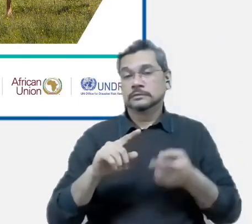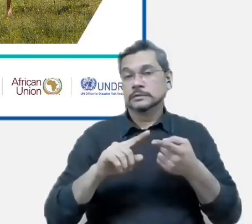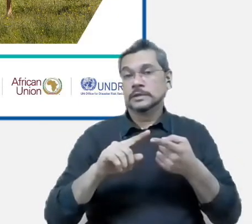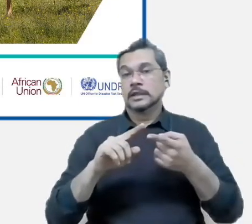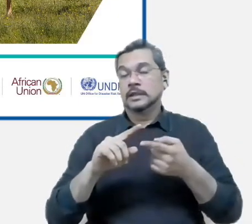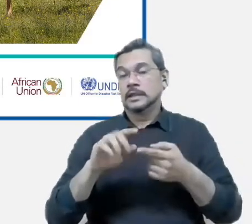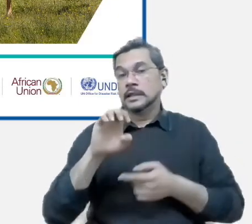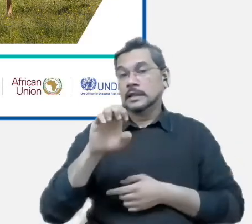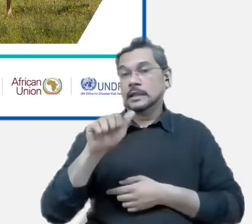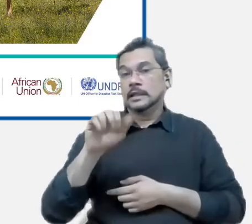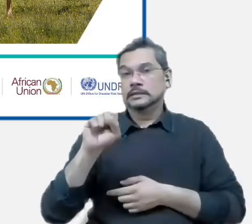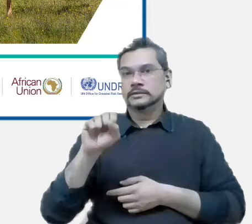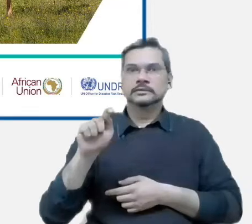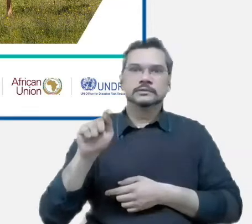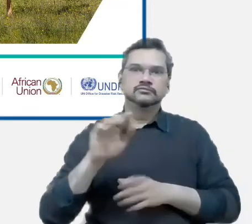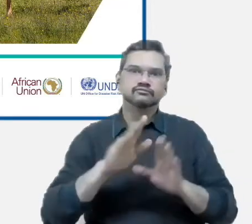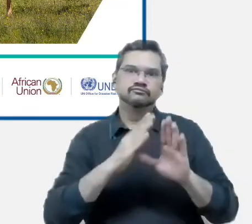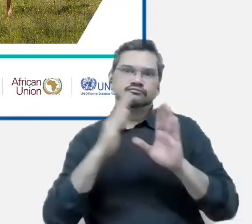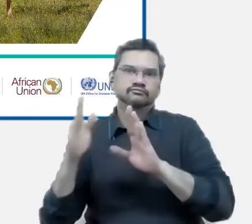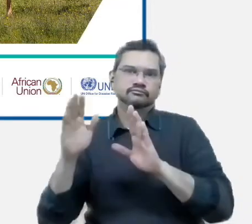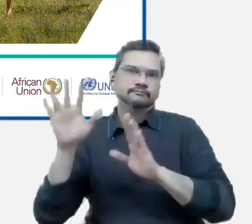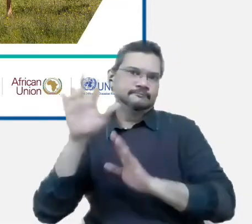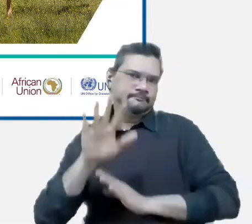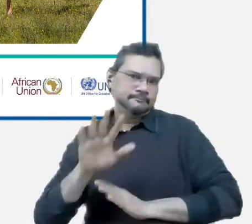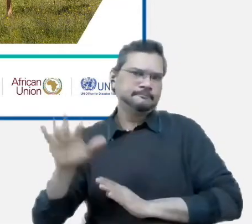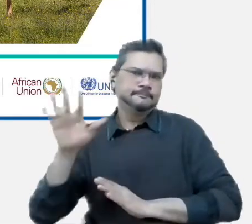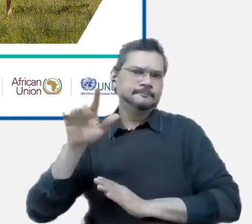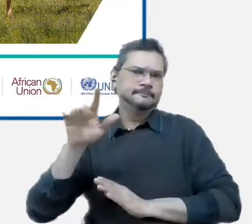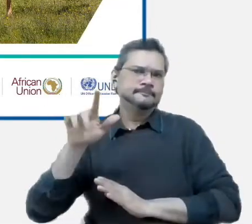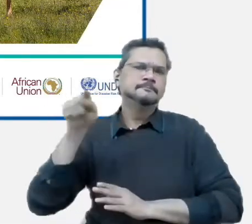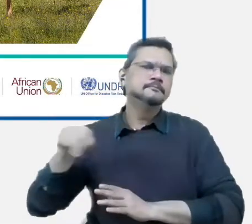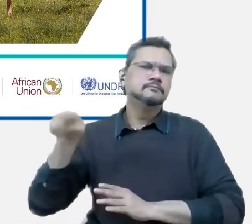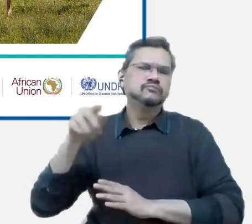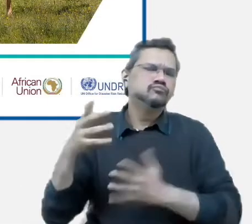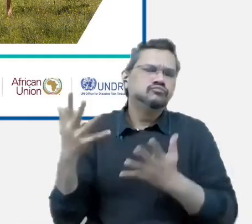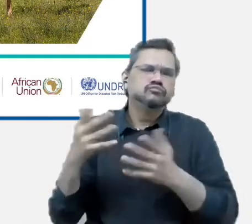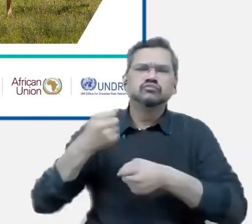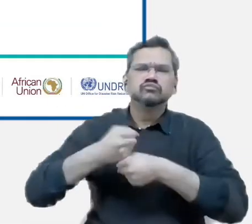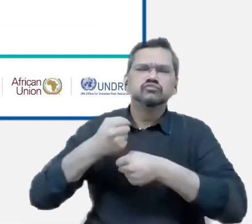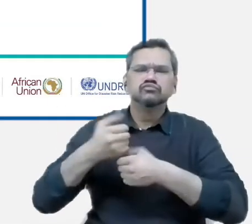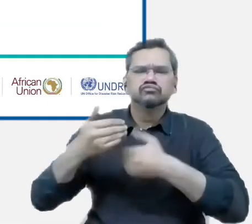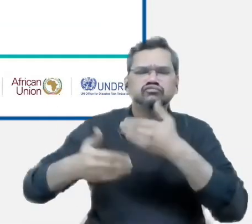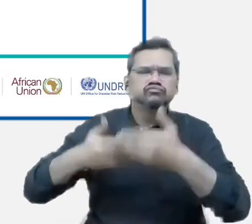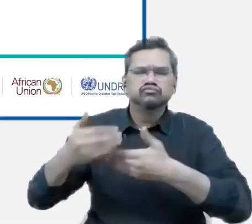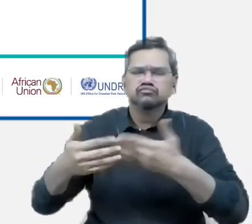elements that we need to take into consideration. Maybe next slide, please.